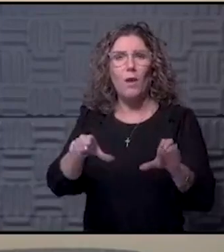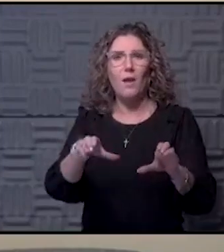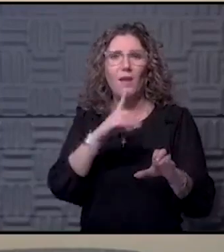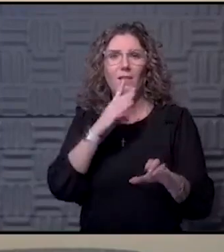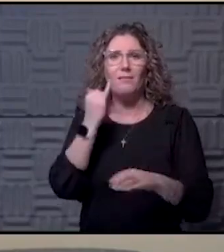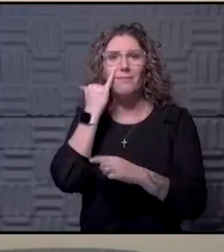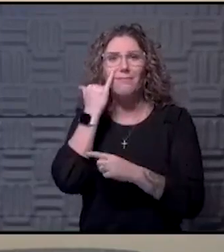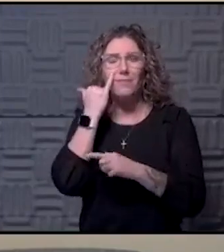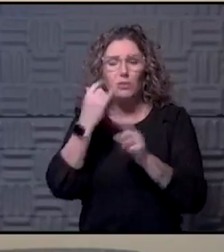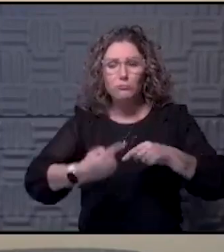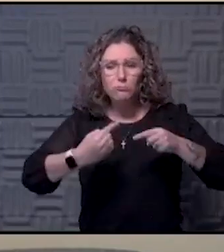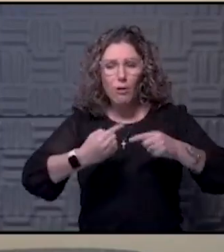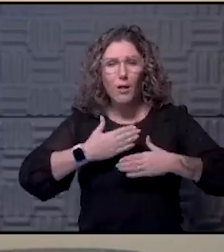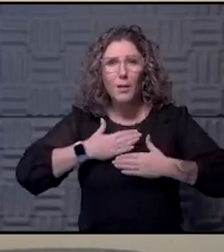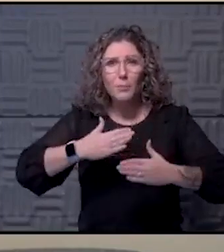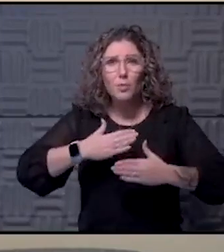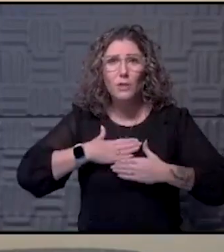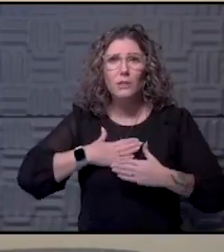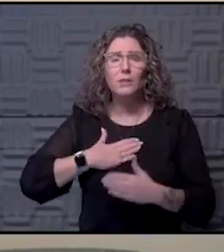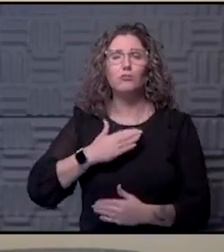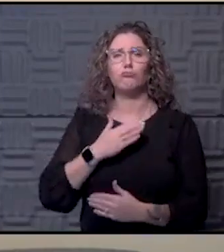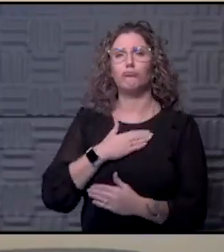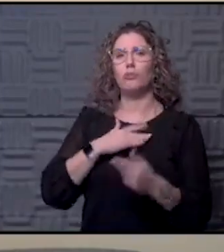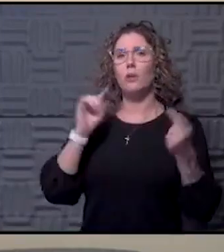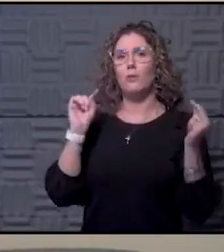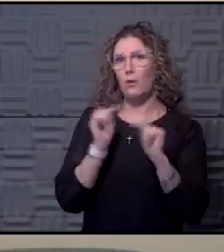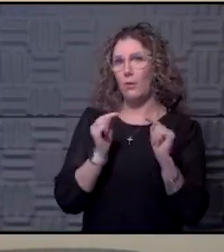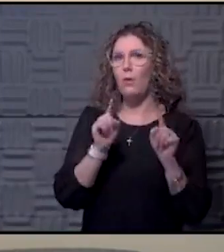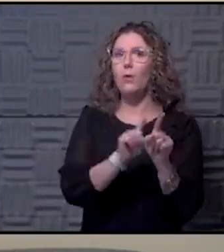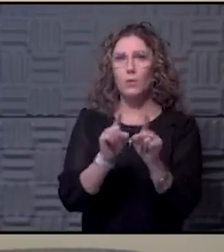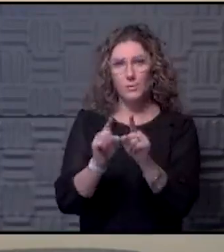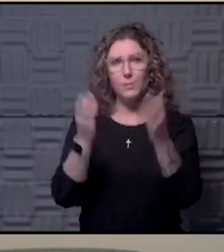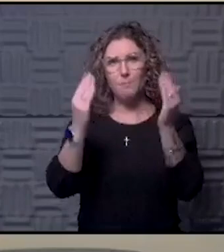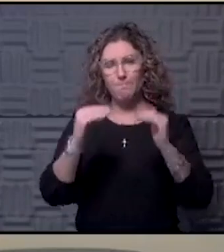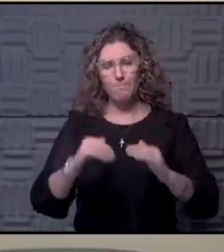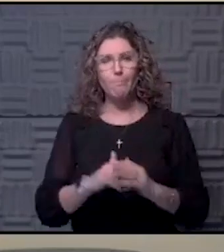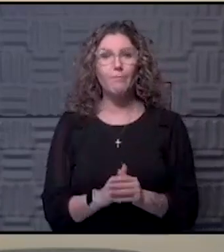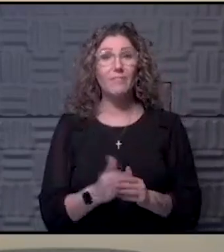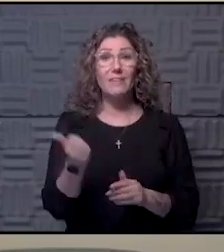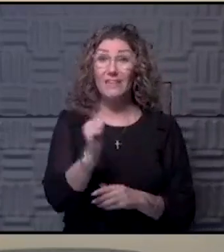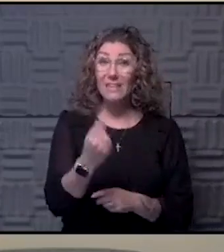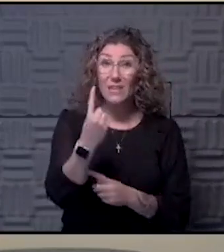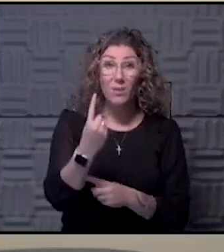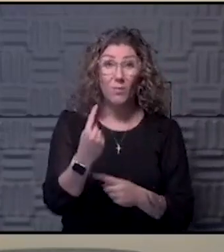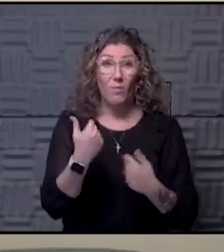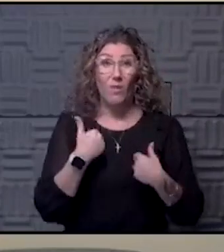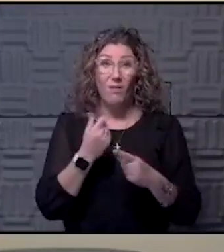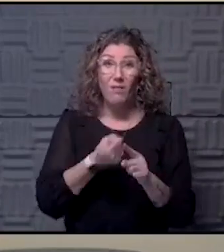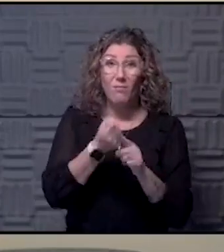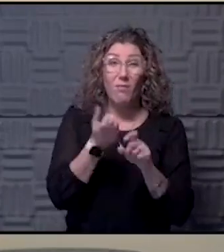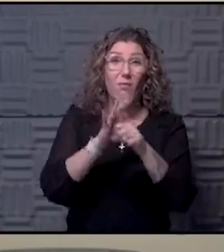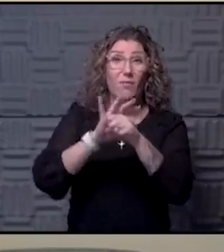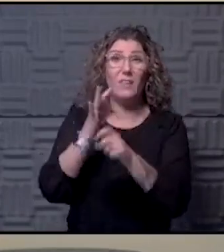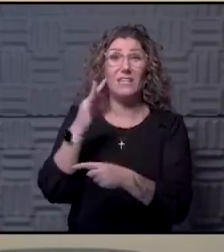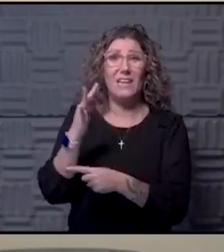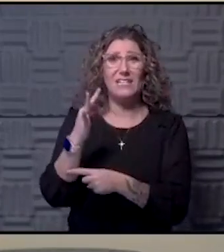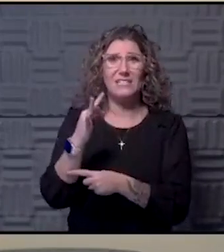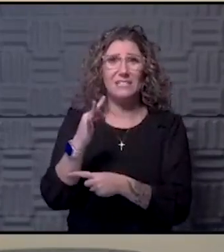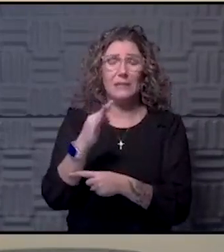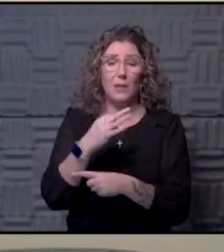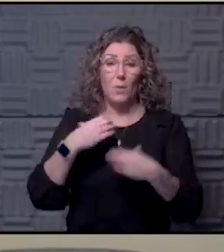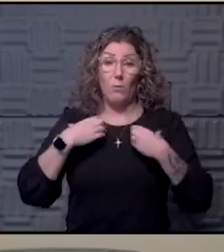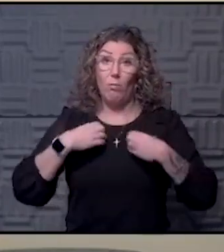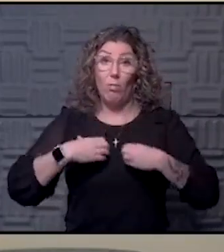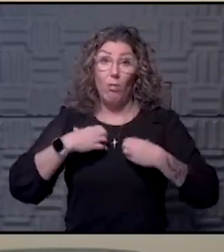and that sort of thing. Chest pain is a common one. Anybody who's had COVID-19, especially with pulmonary involvement, they kind of describe